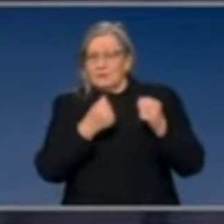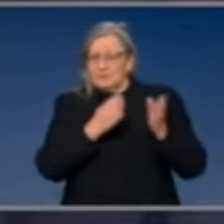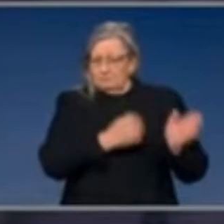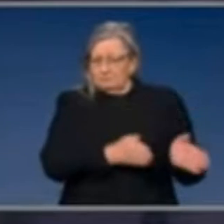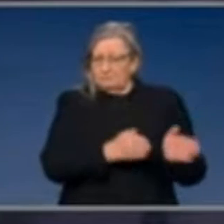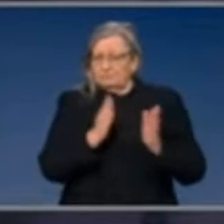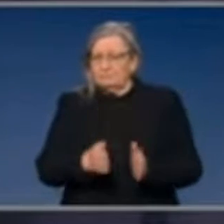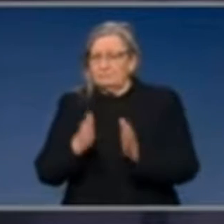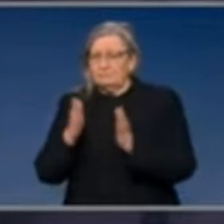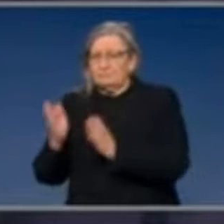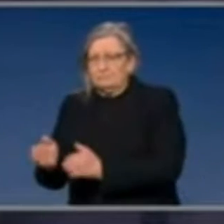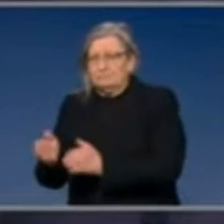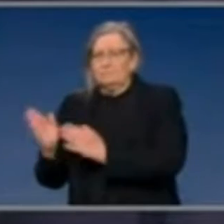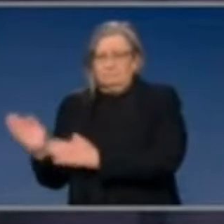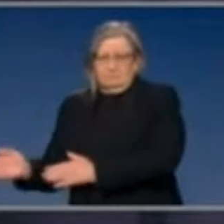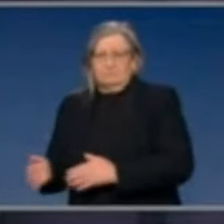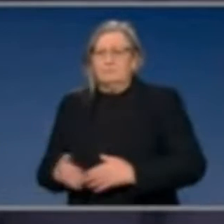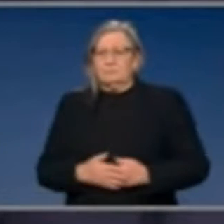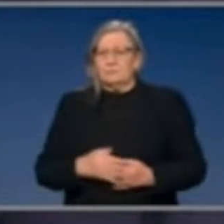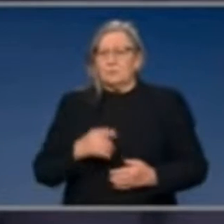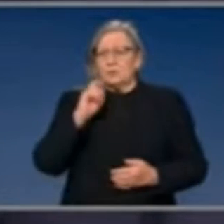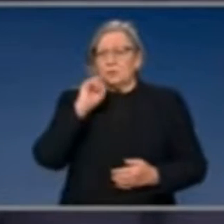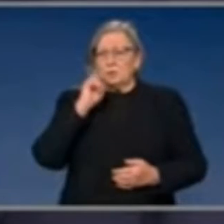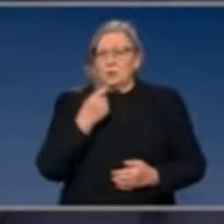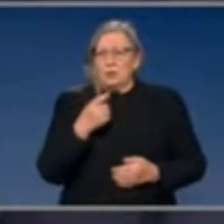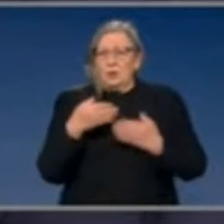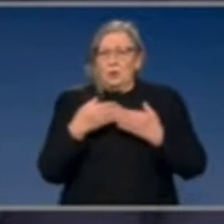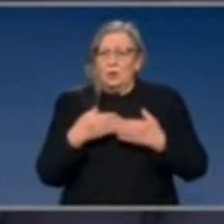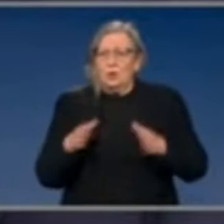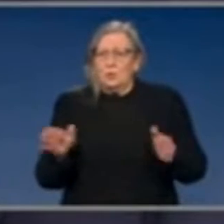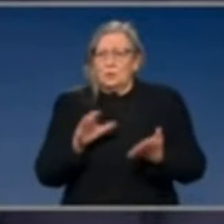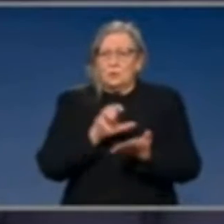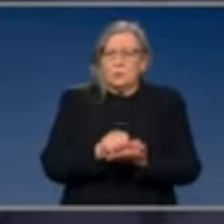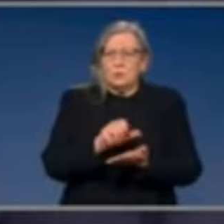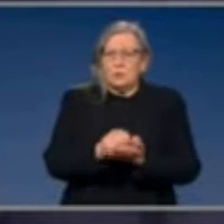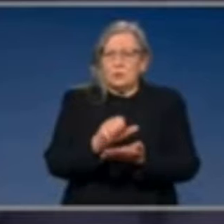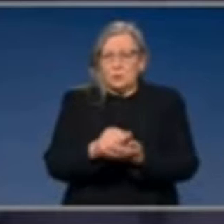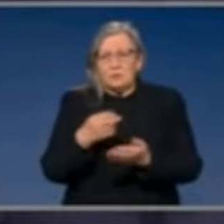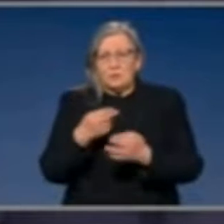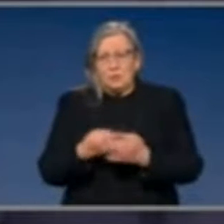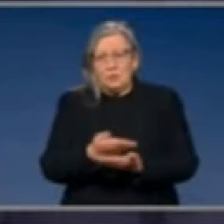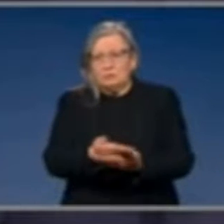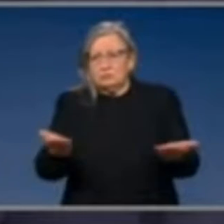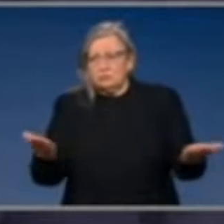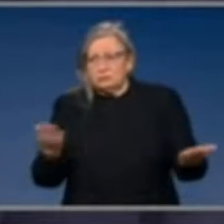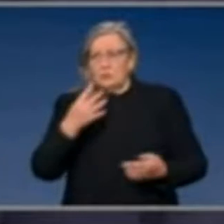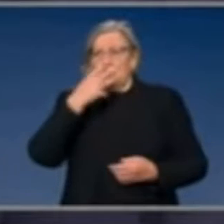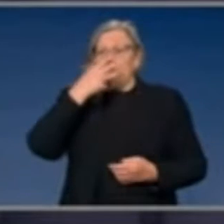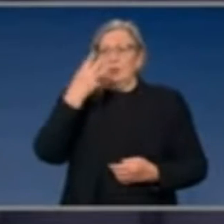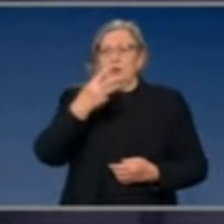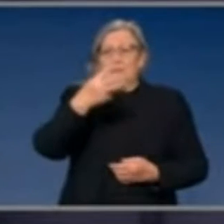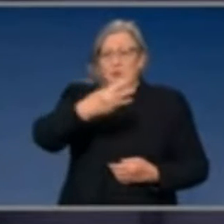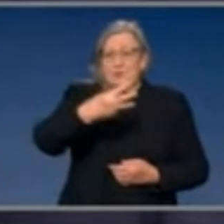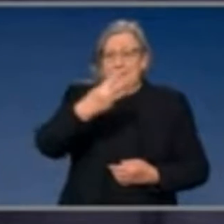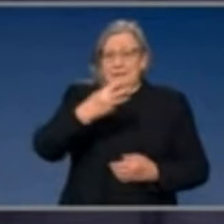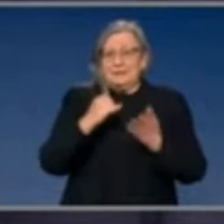as a consequence of that, we will open up bookings for vaccinations as of the 13th of